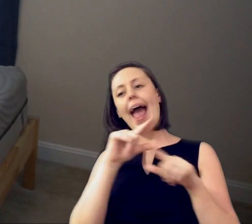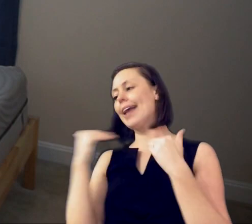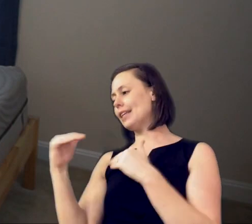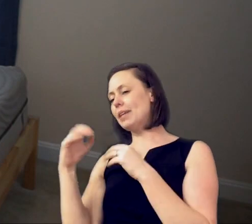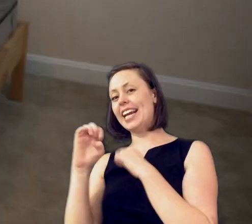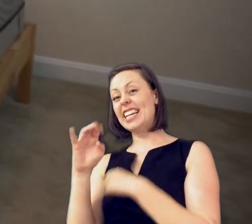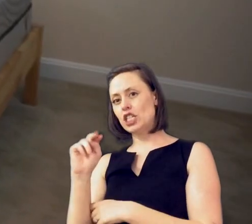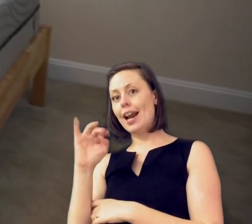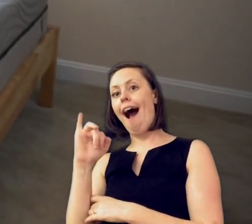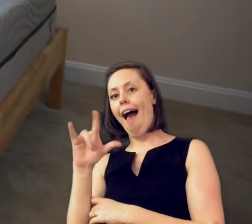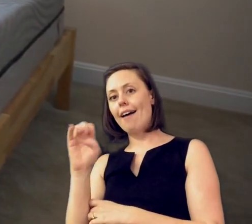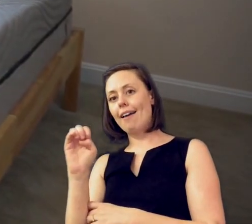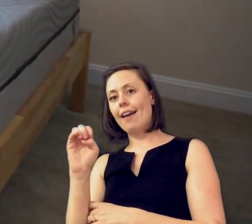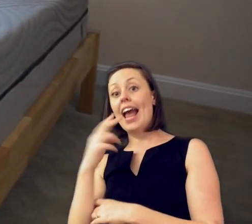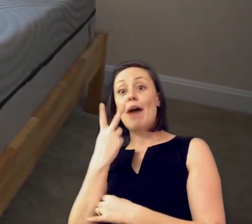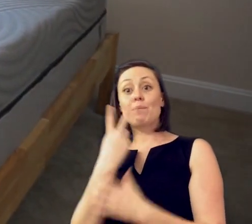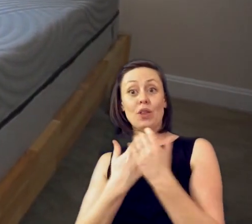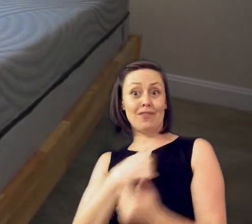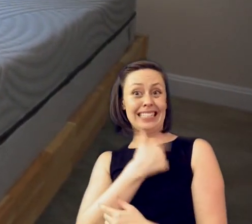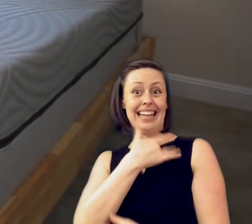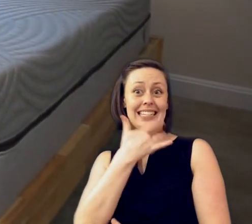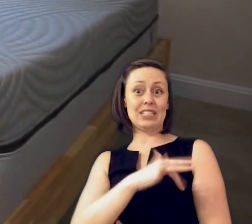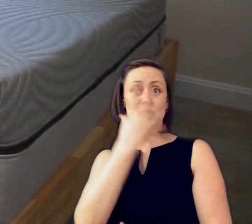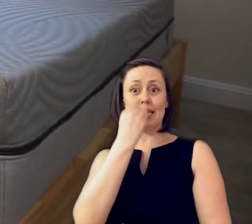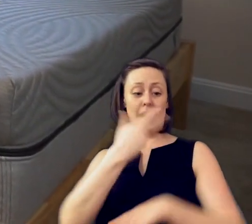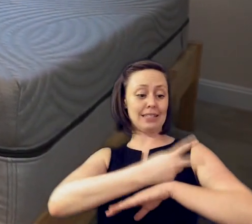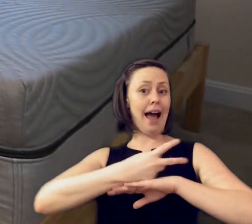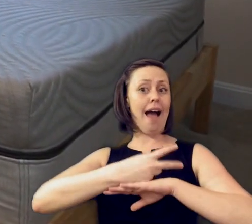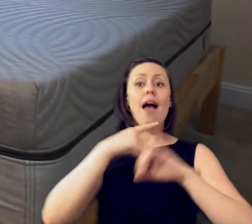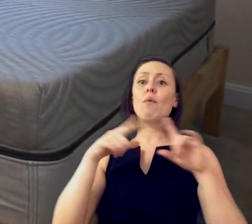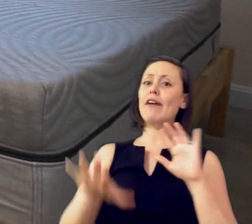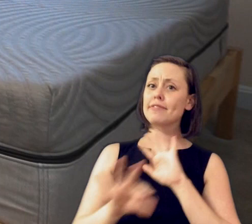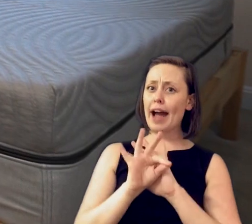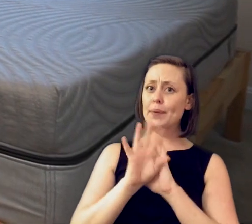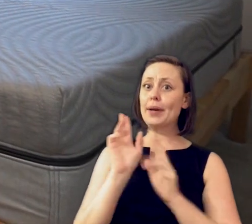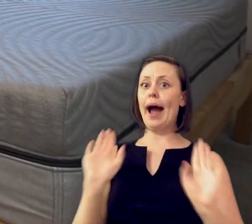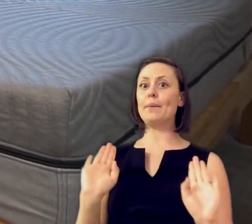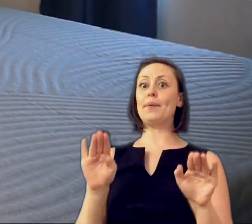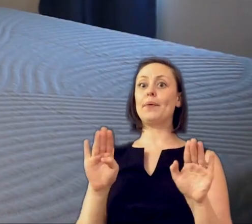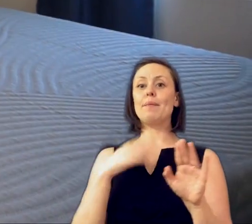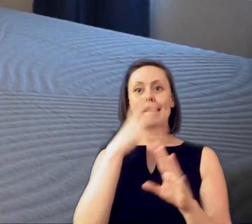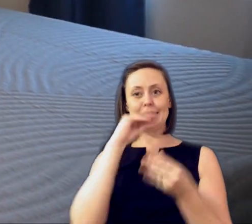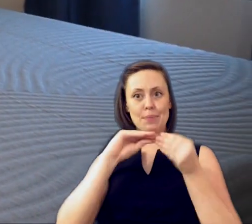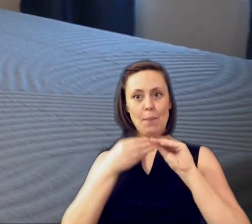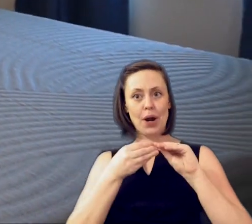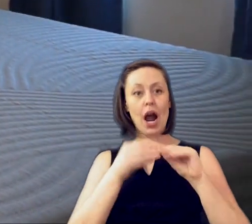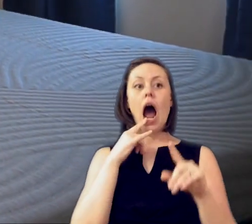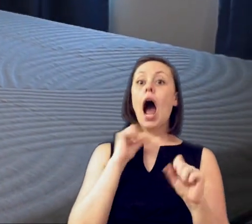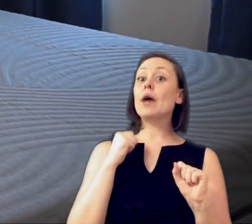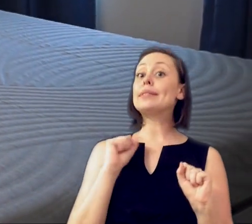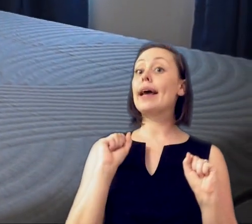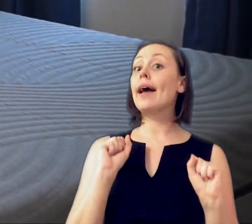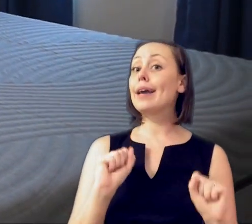edition ILE, and we are both side sleepers, what I found was that when I raised my Sleep Number, it was able to keep